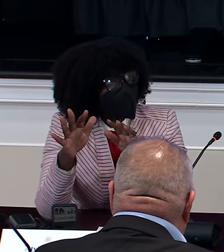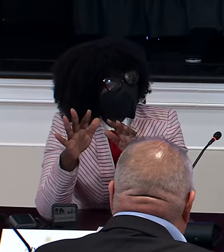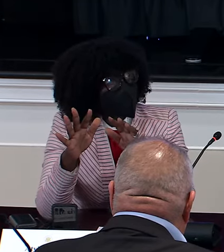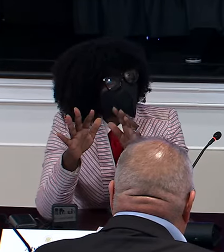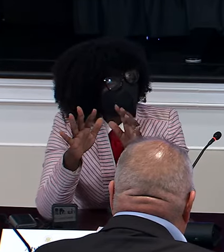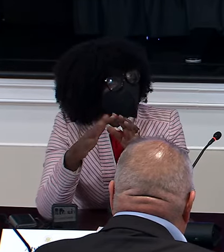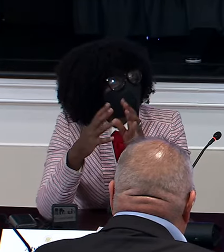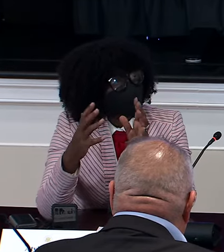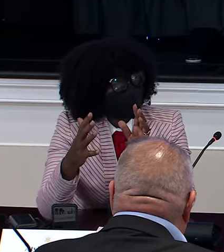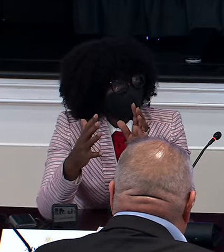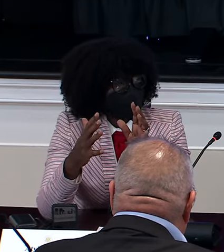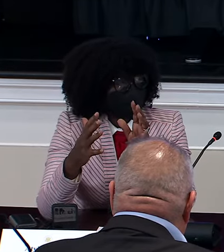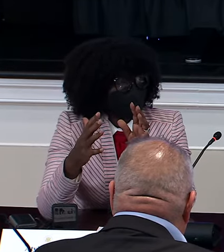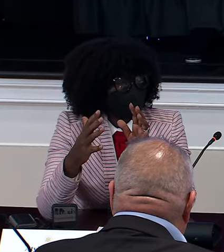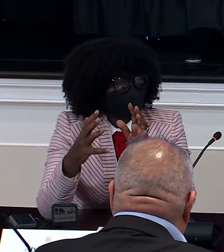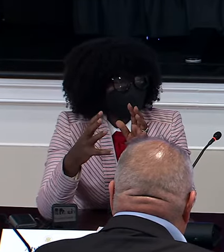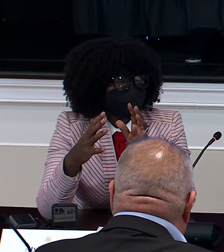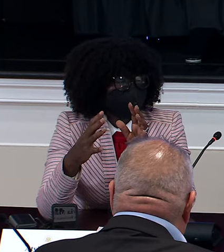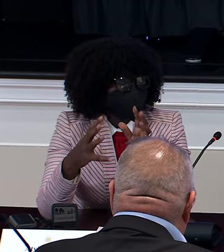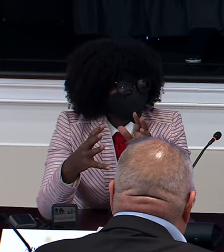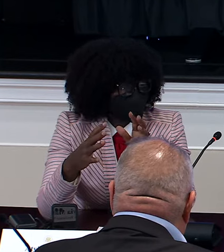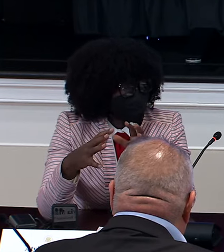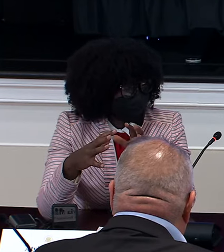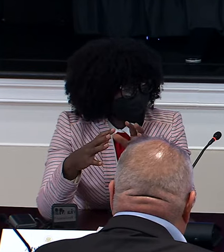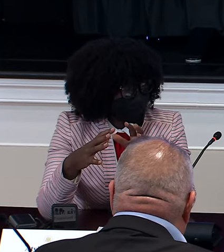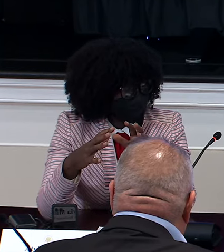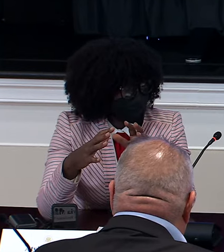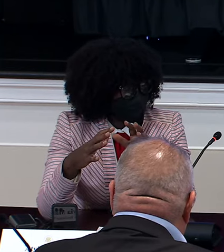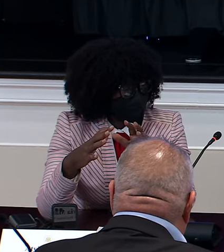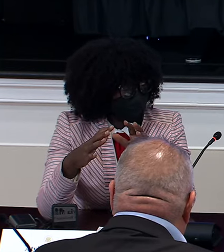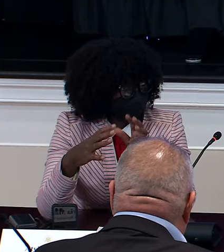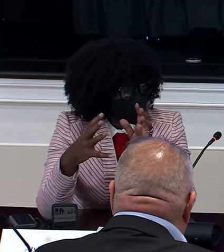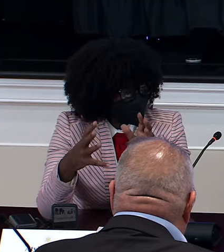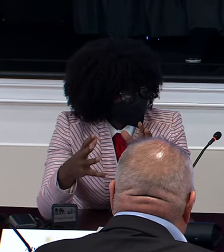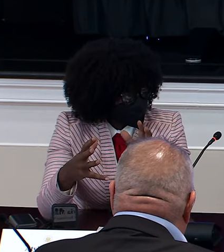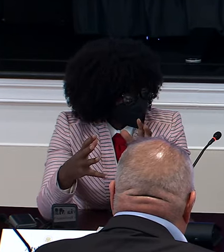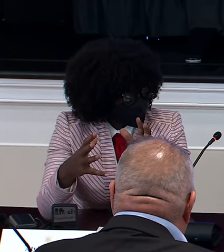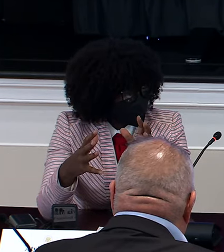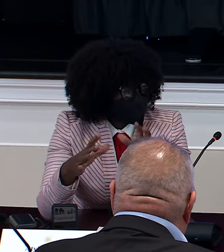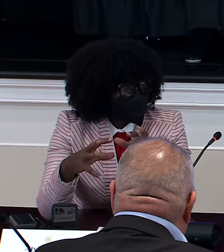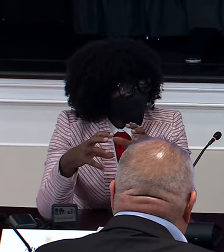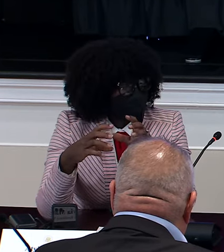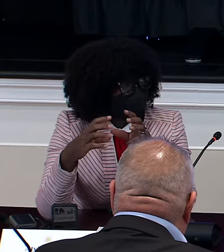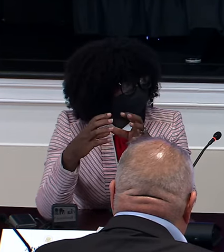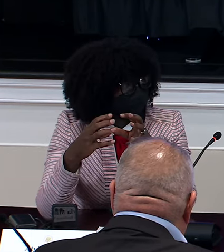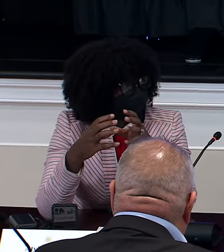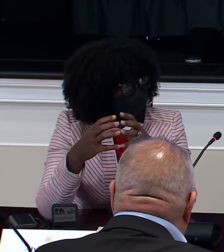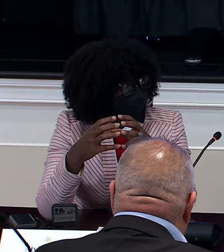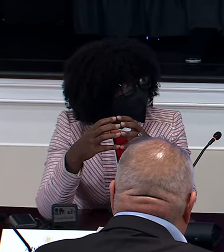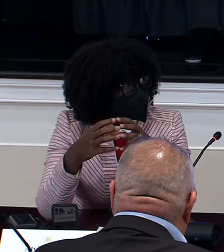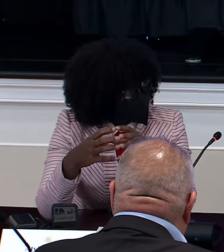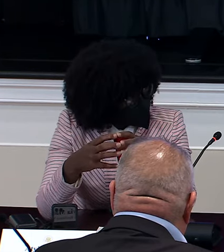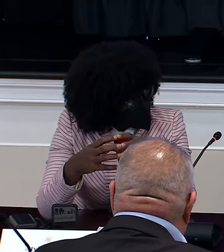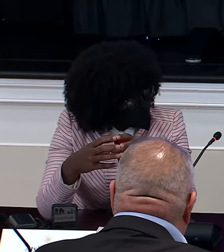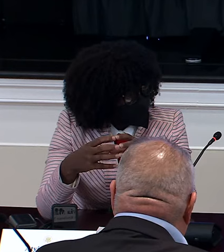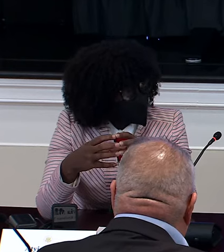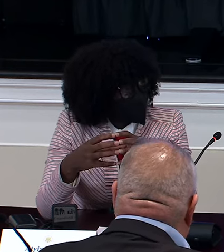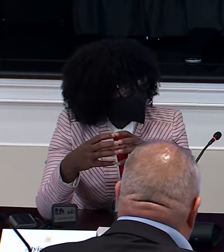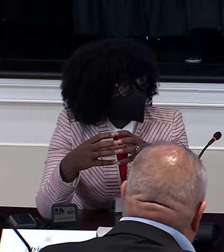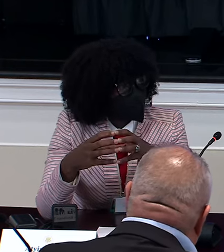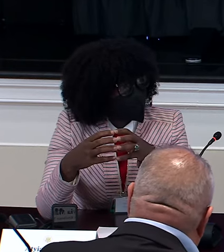story. So we do have one of our members is in a urban environment. Their